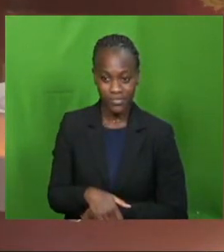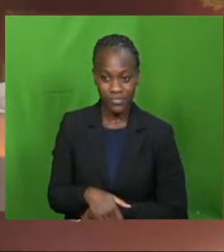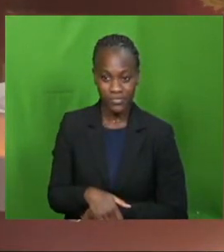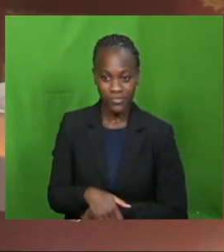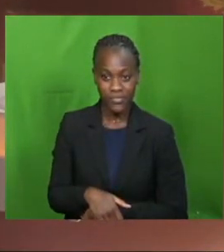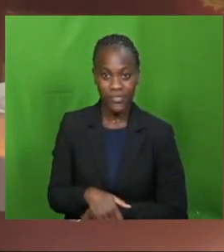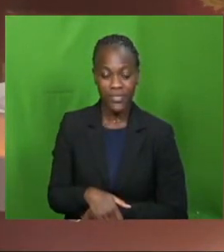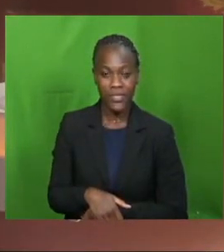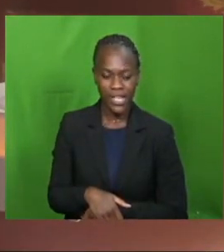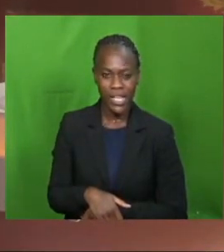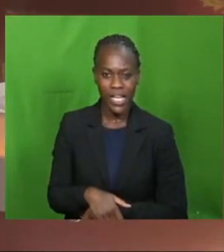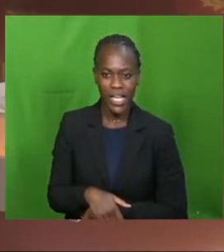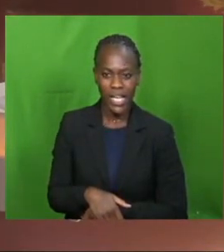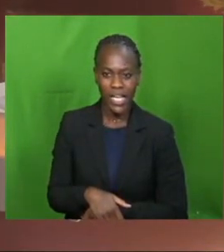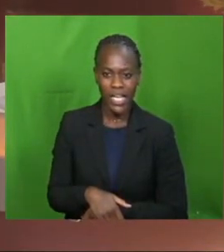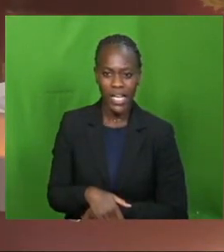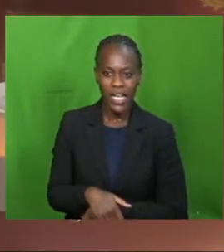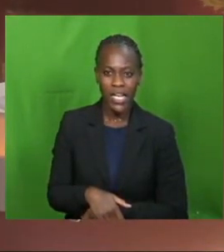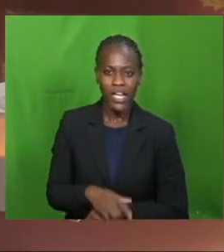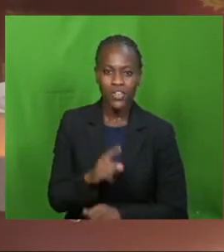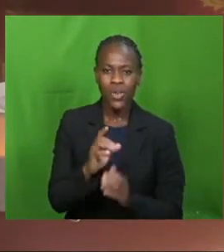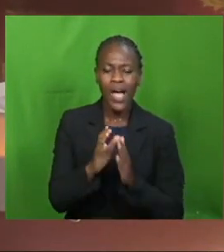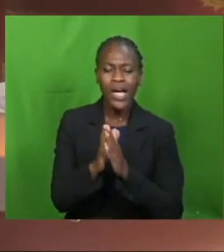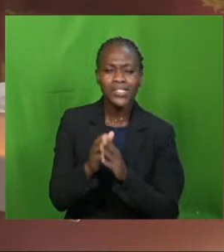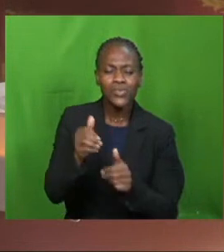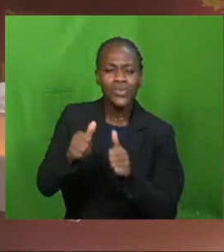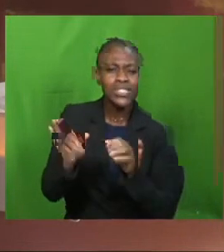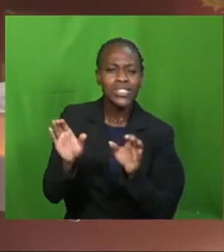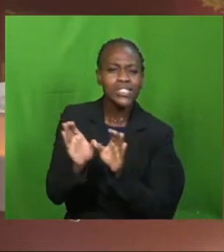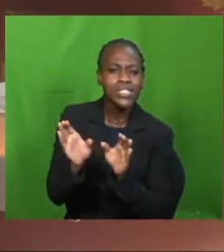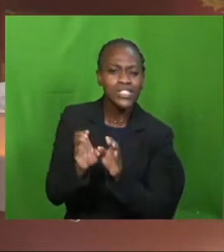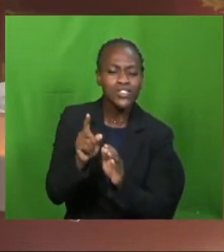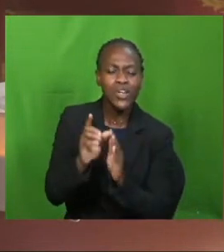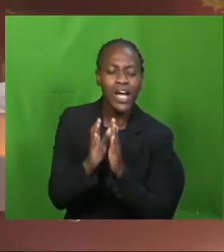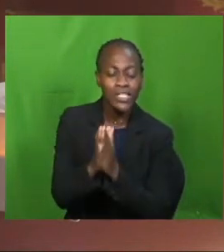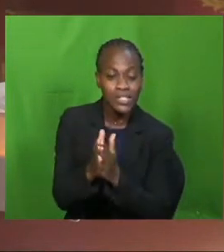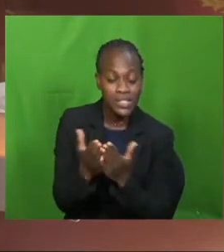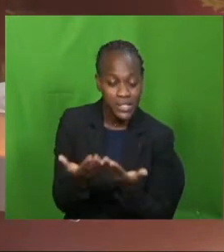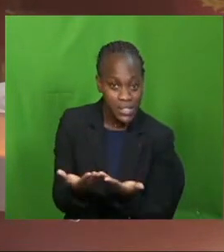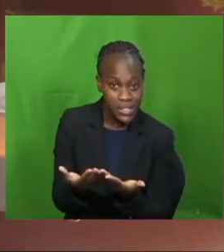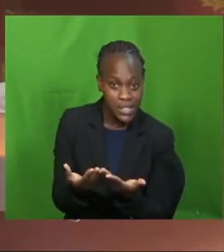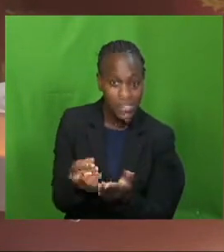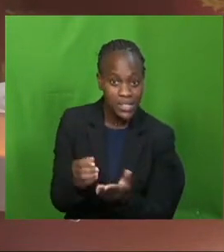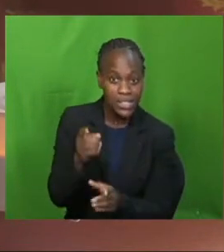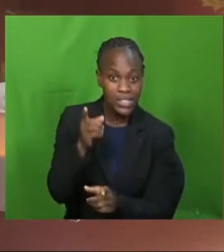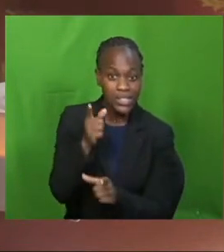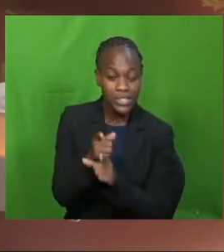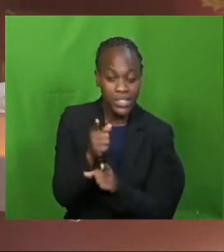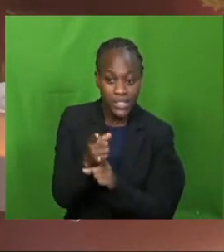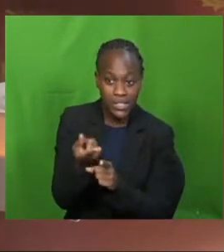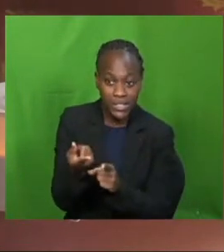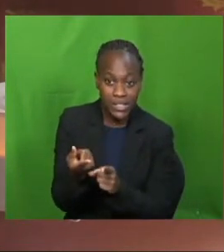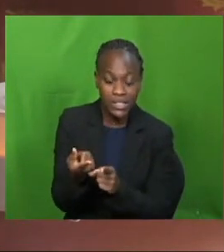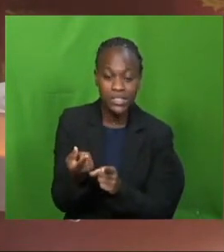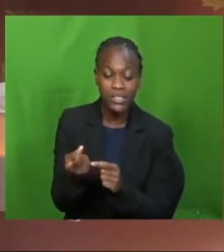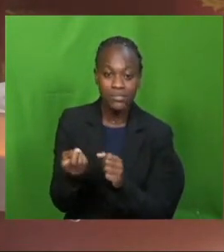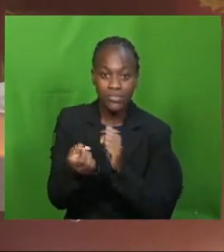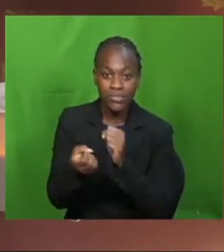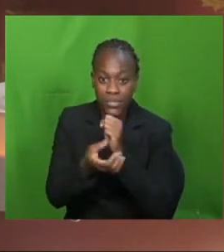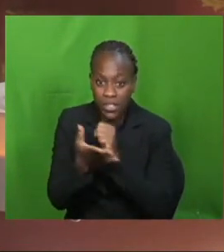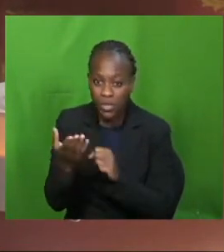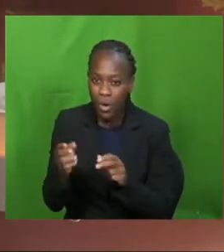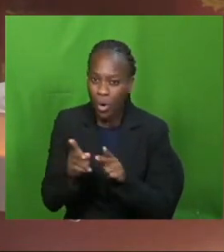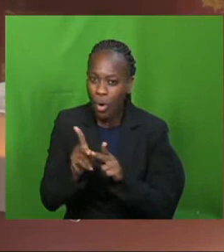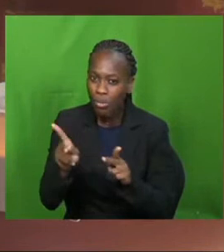of what certification are we talking about? Is this certification for journalism or for public relations?